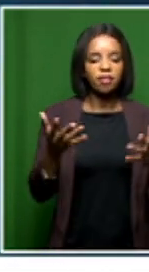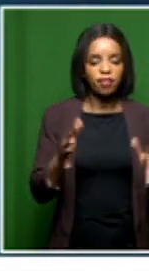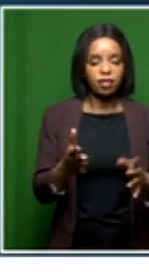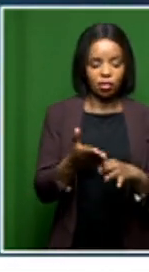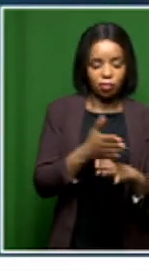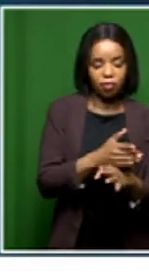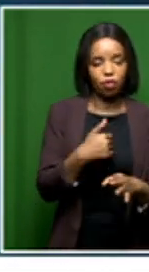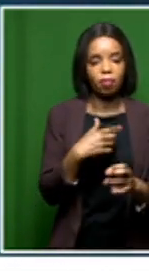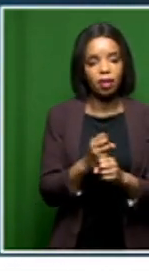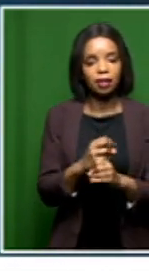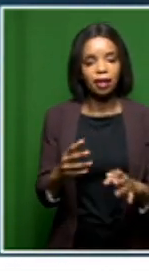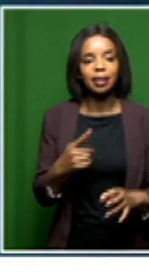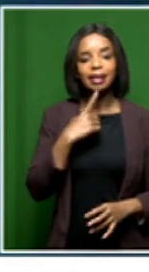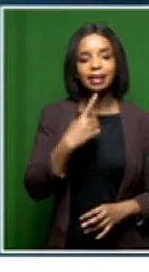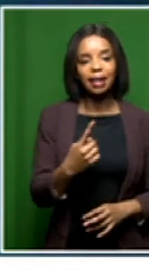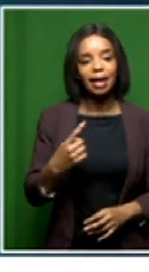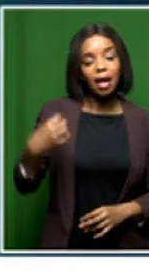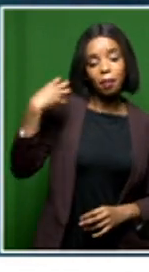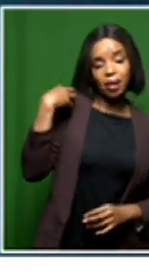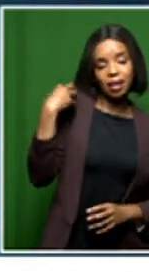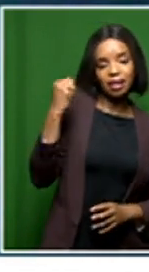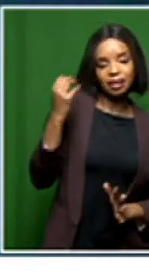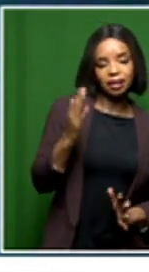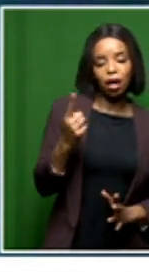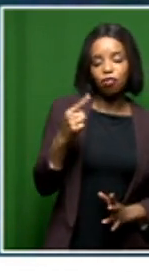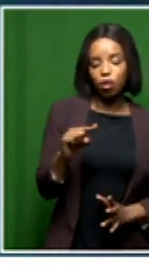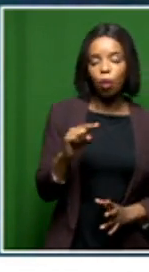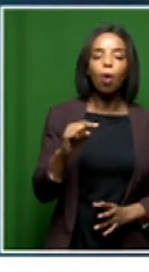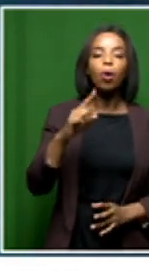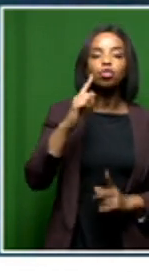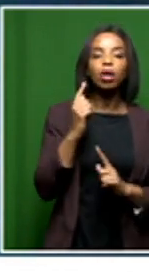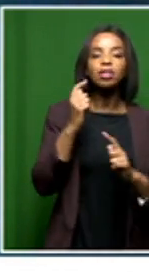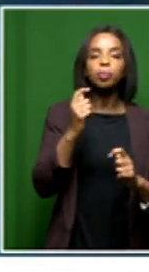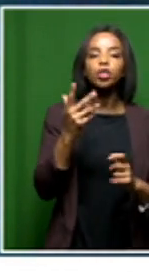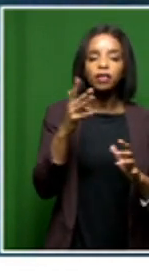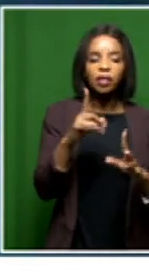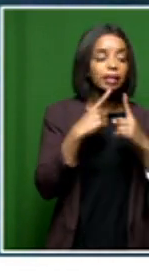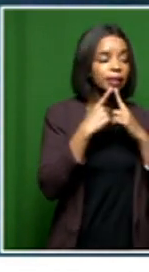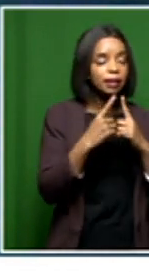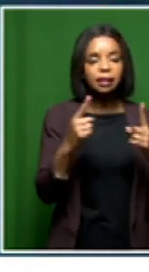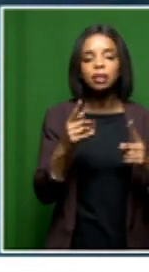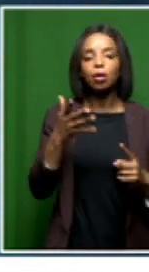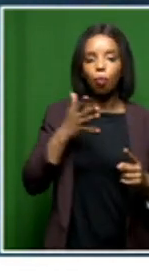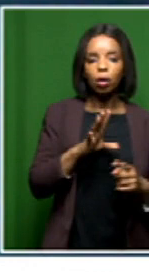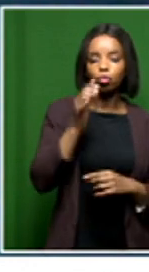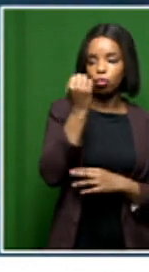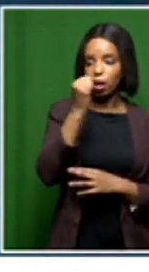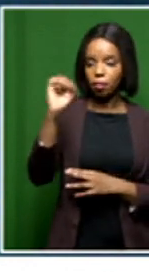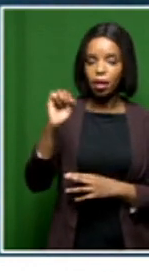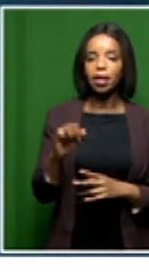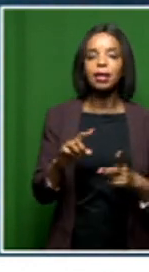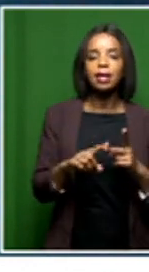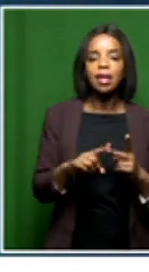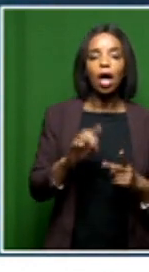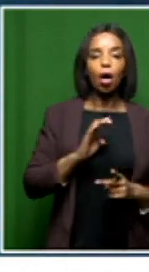Transport pronounced on the intention to appeal, as well as the Road Traffic Infringement Agency Board of Directors. The